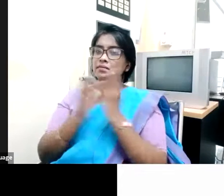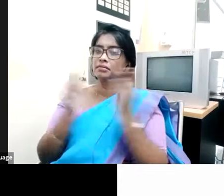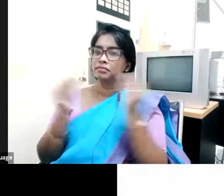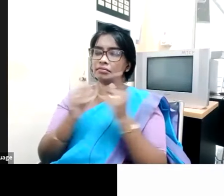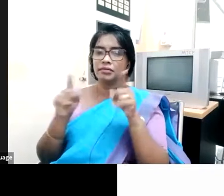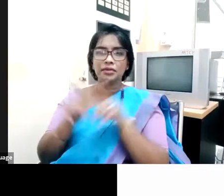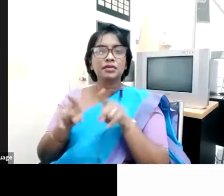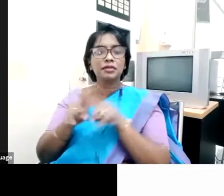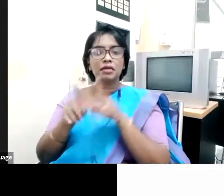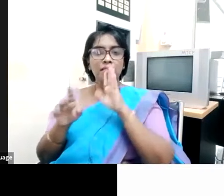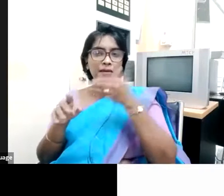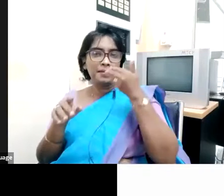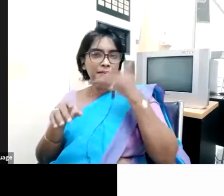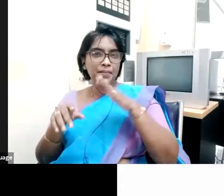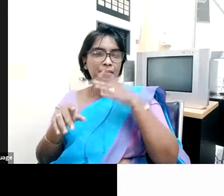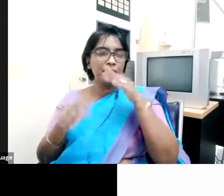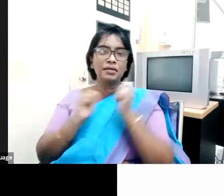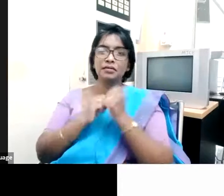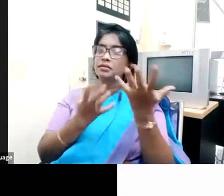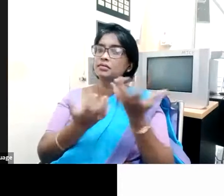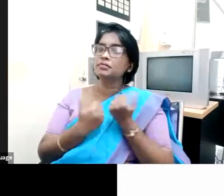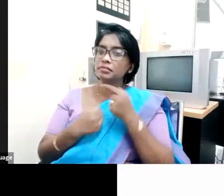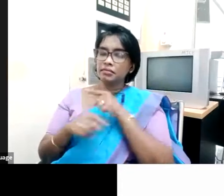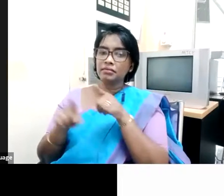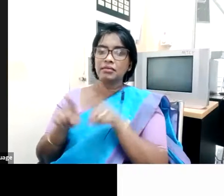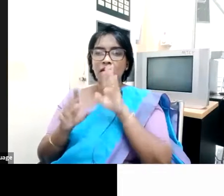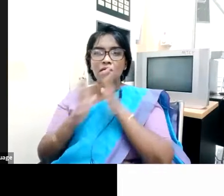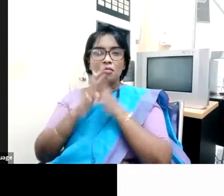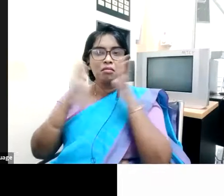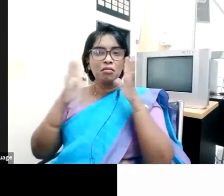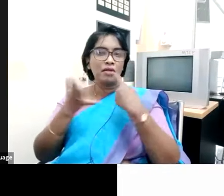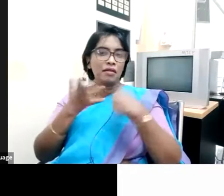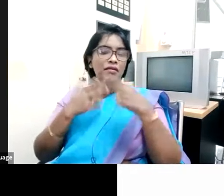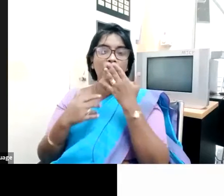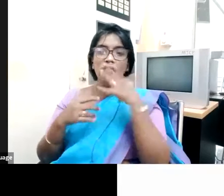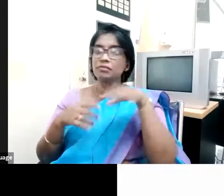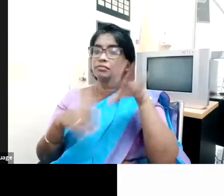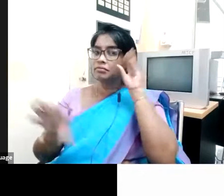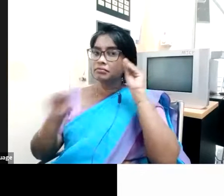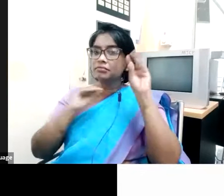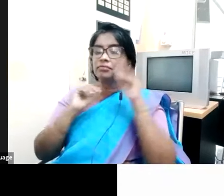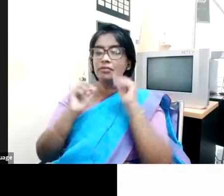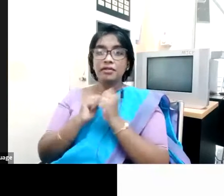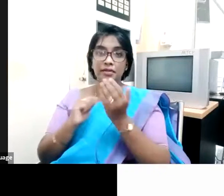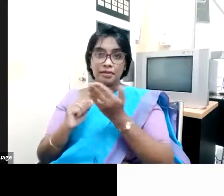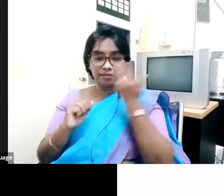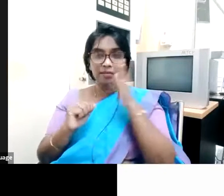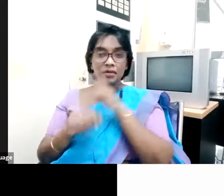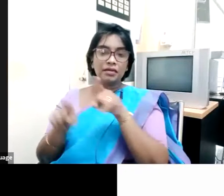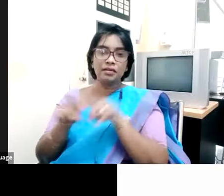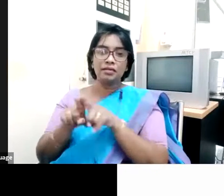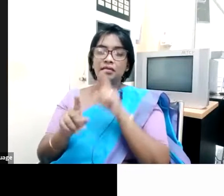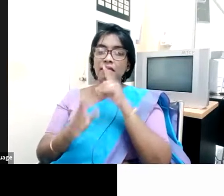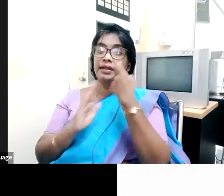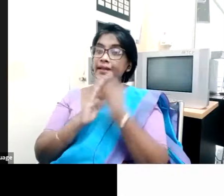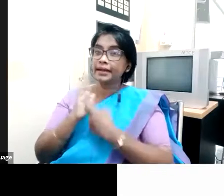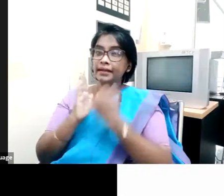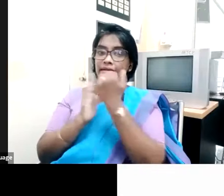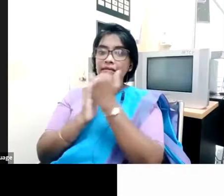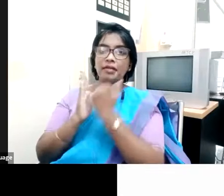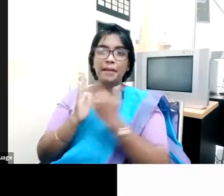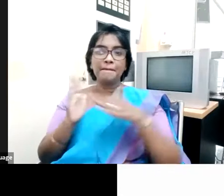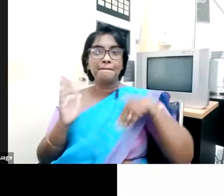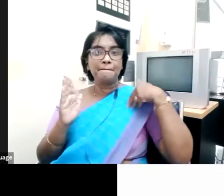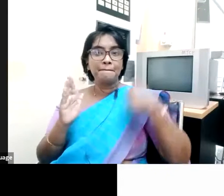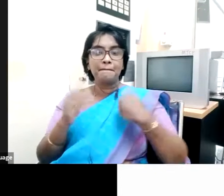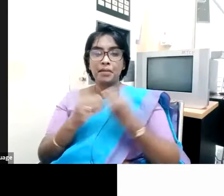or learnability, have been very high on the agenda and will continue to be so. And in fact, they